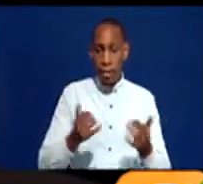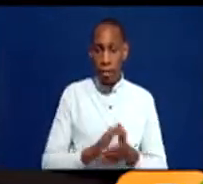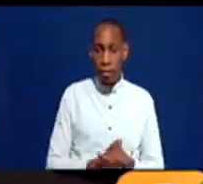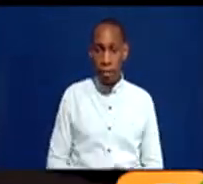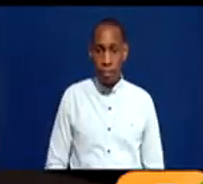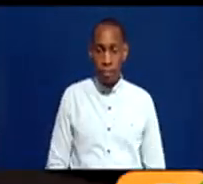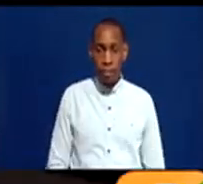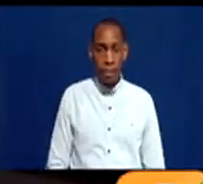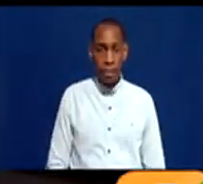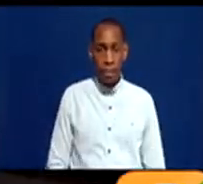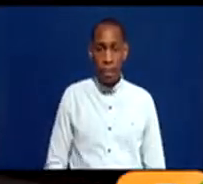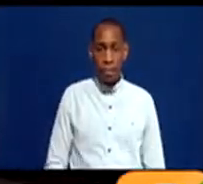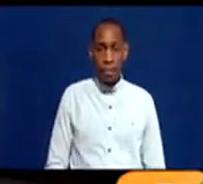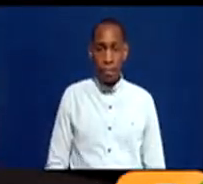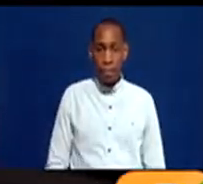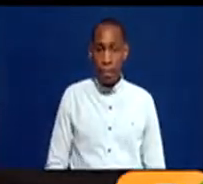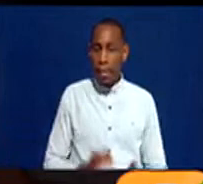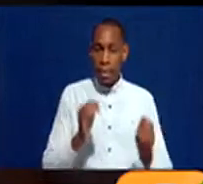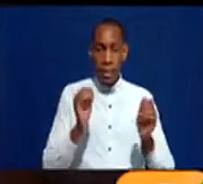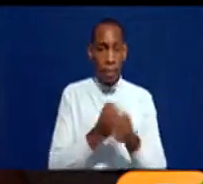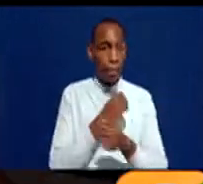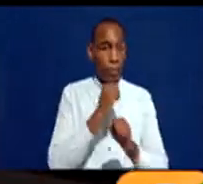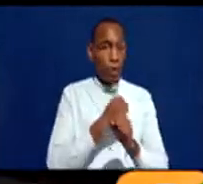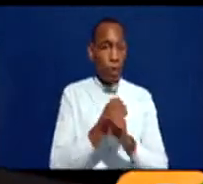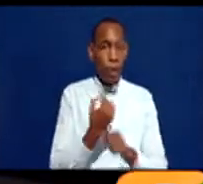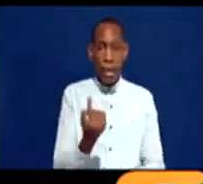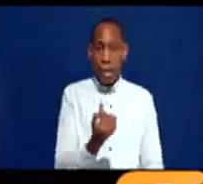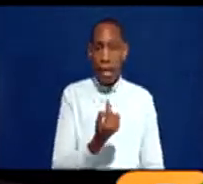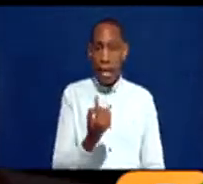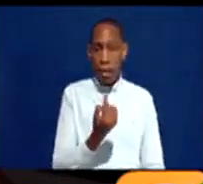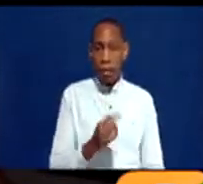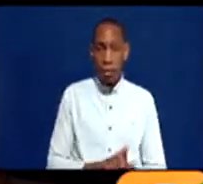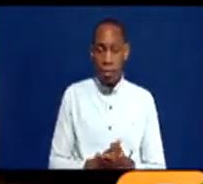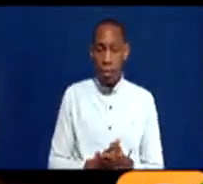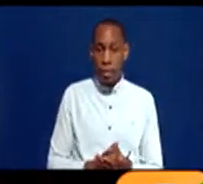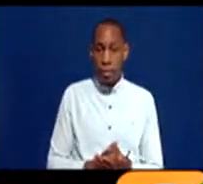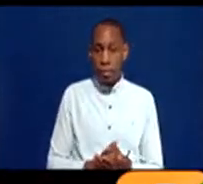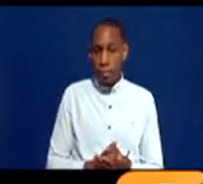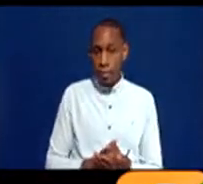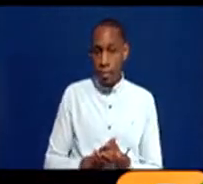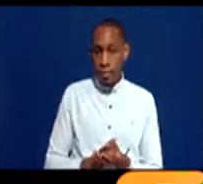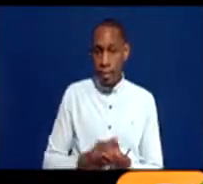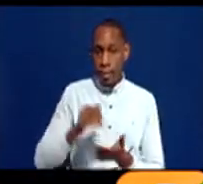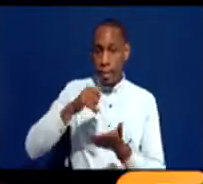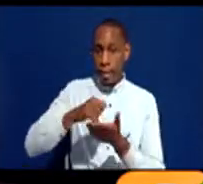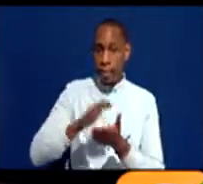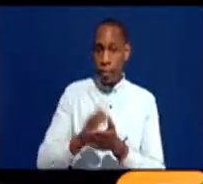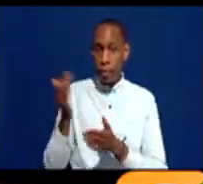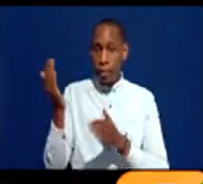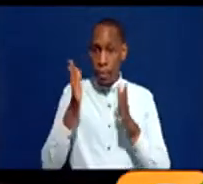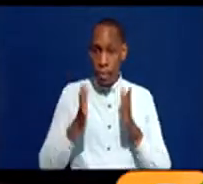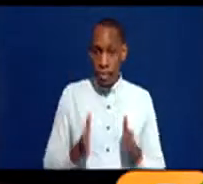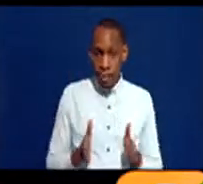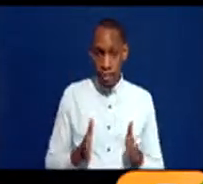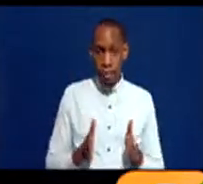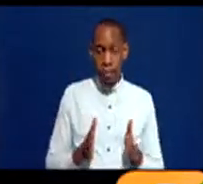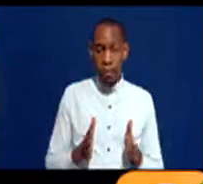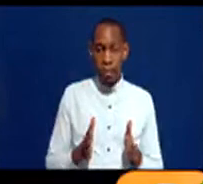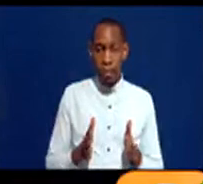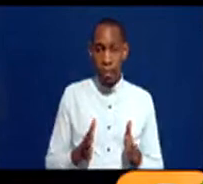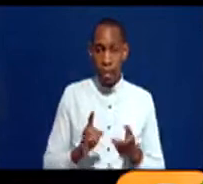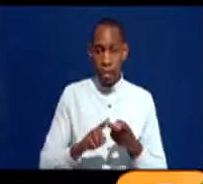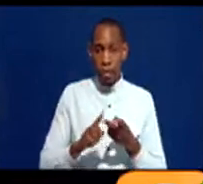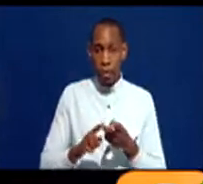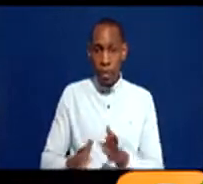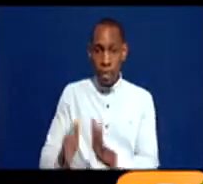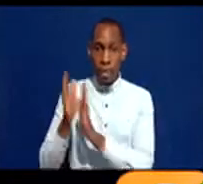ushezagi ukiwa peke yako, unakutaga, unasheza pamoja na mawaita, haya na